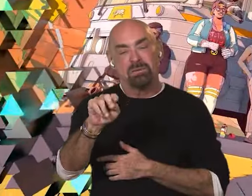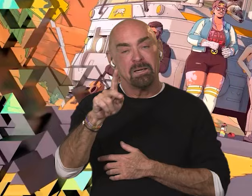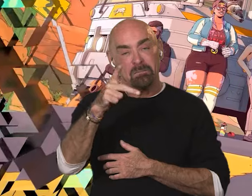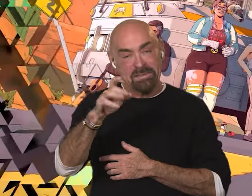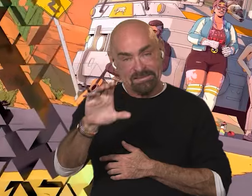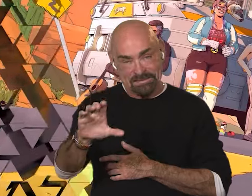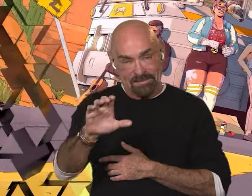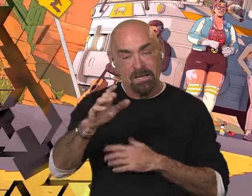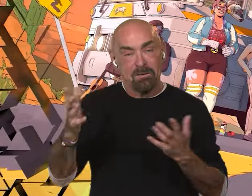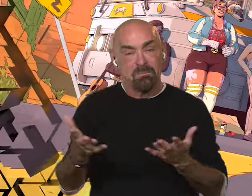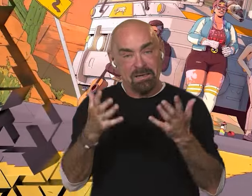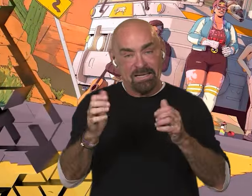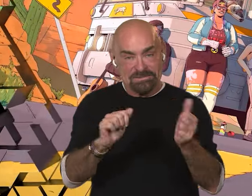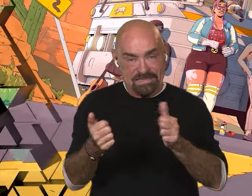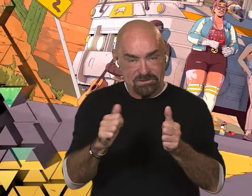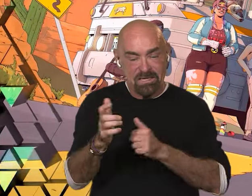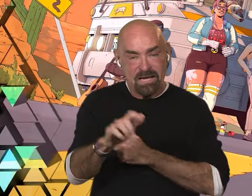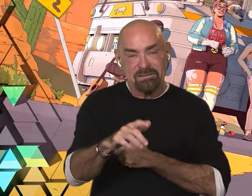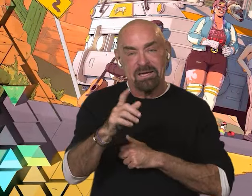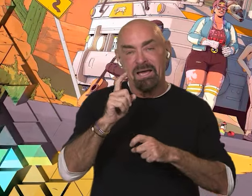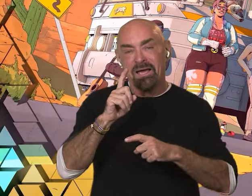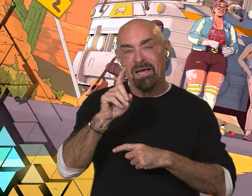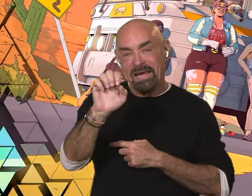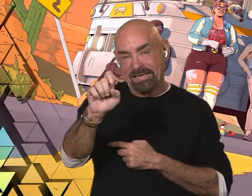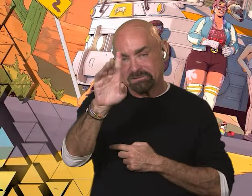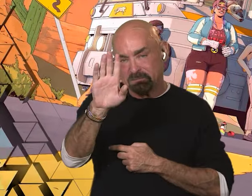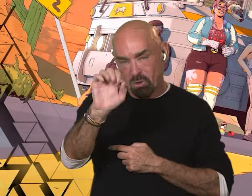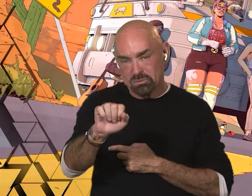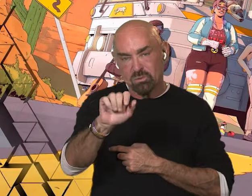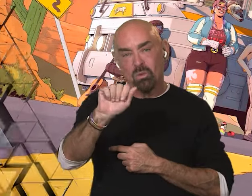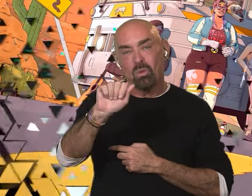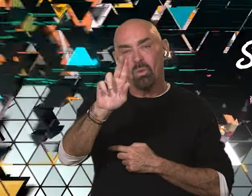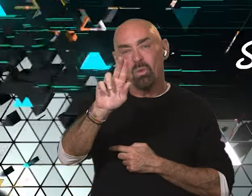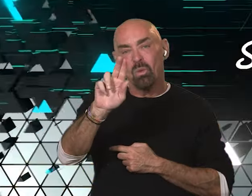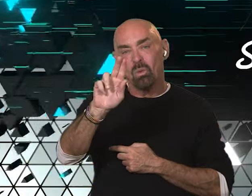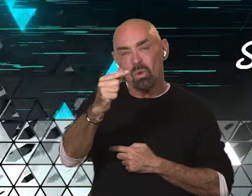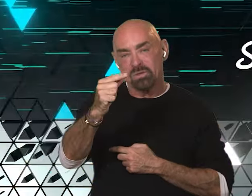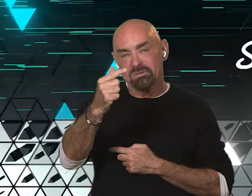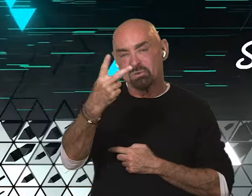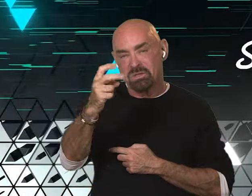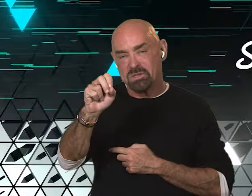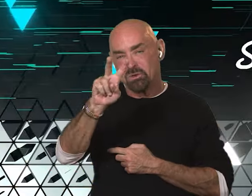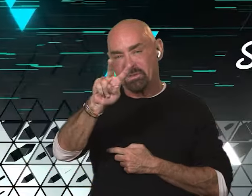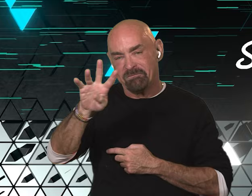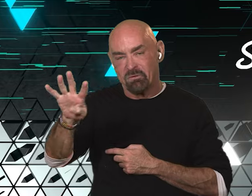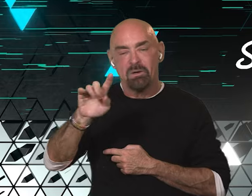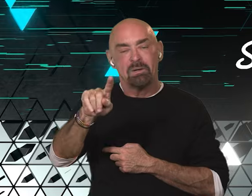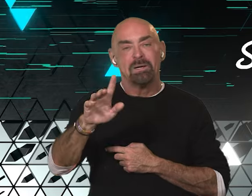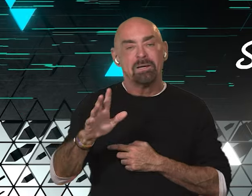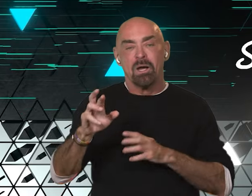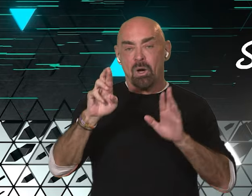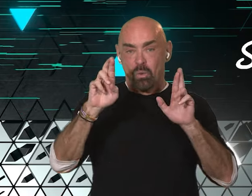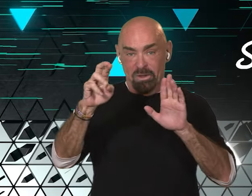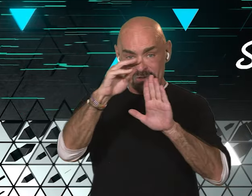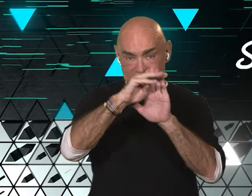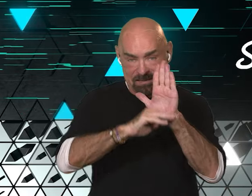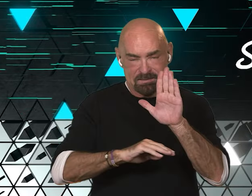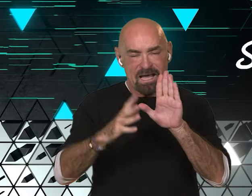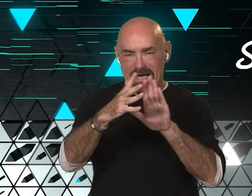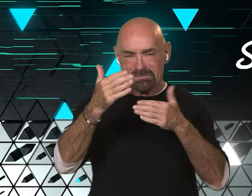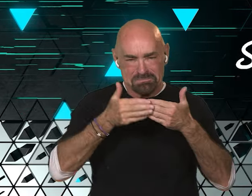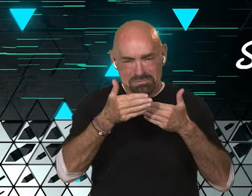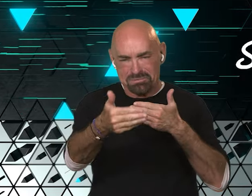PC, PlayStation, and Xbox on August 20th, 2024. All right, wish lists at the ready, folks, because we've